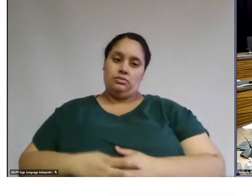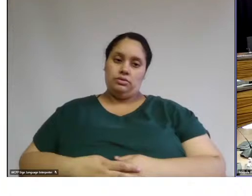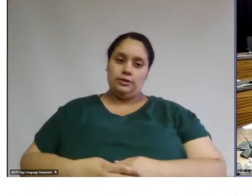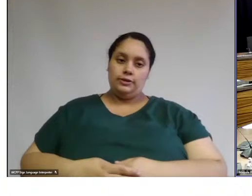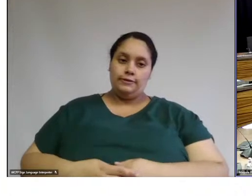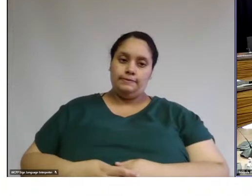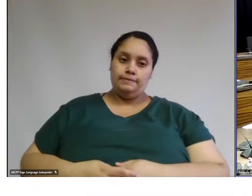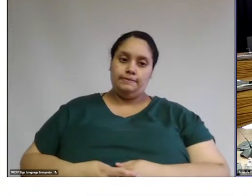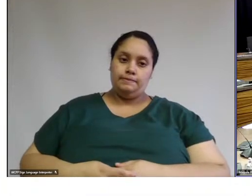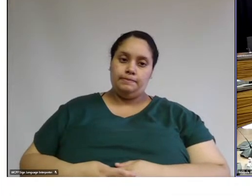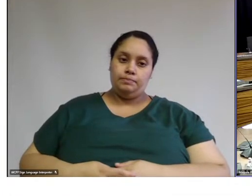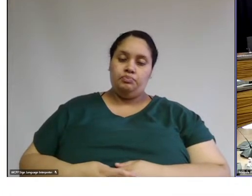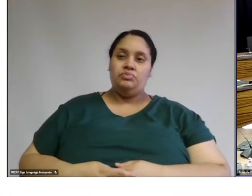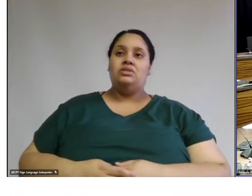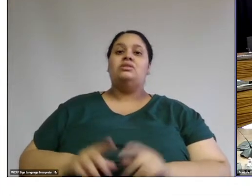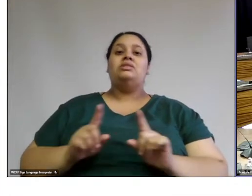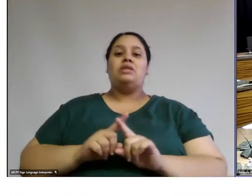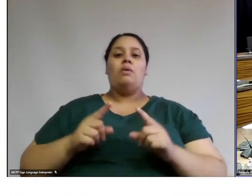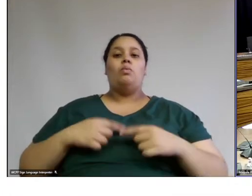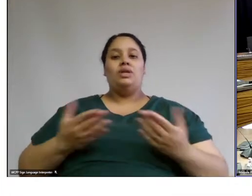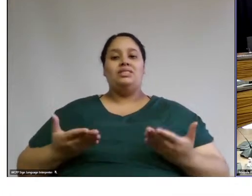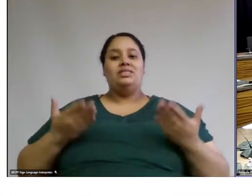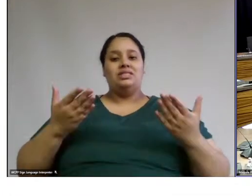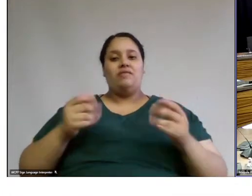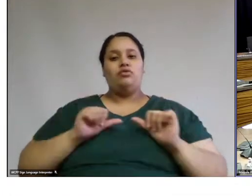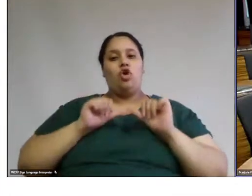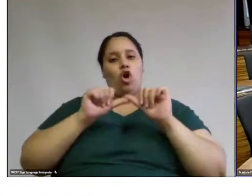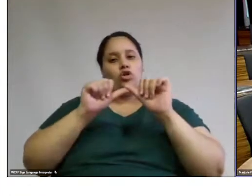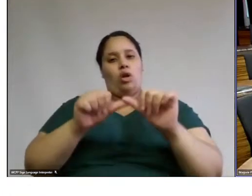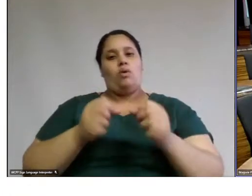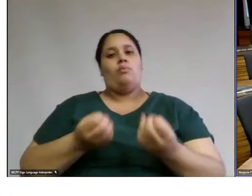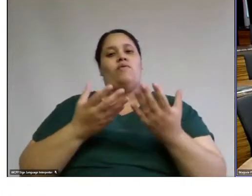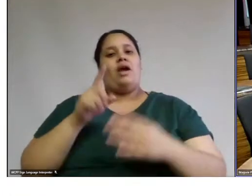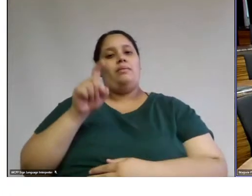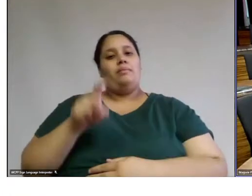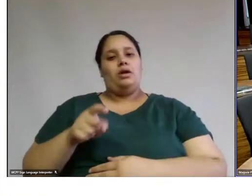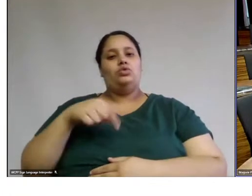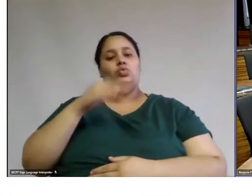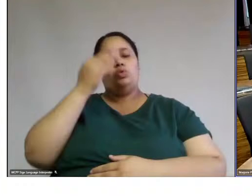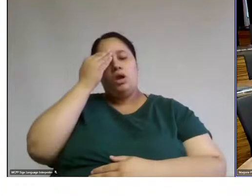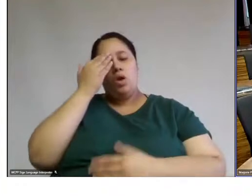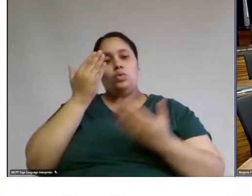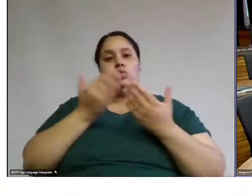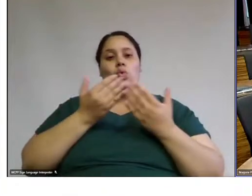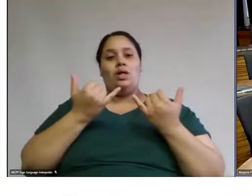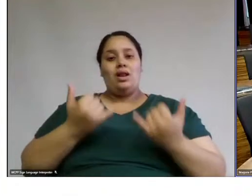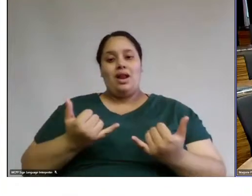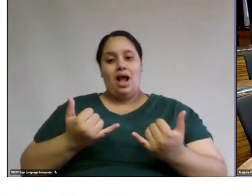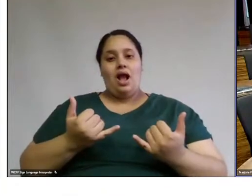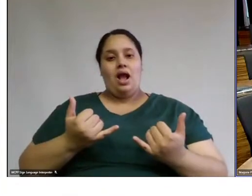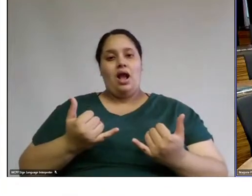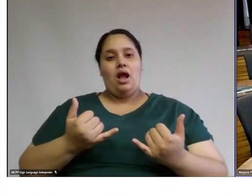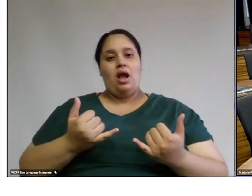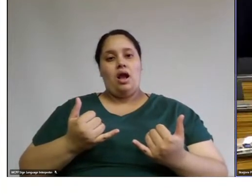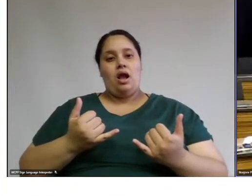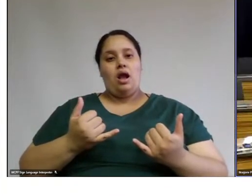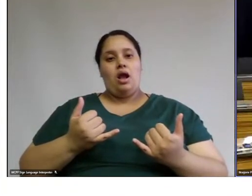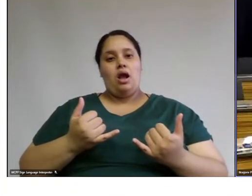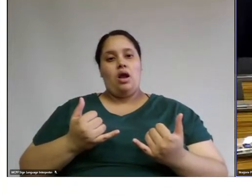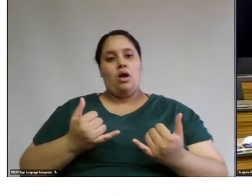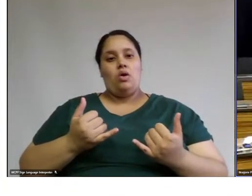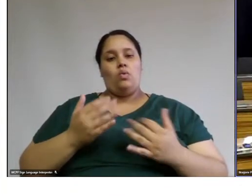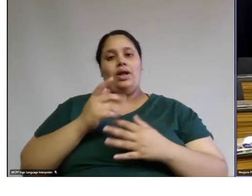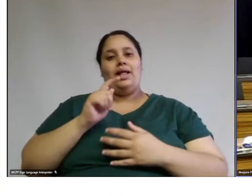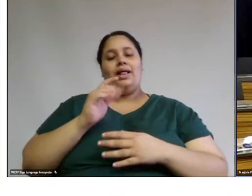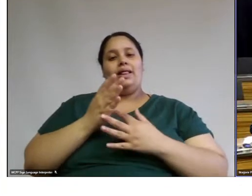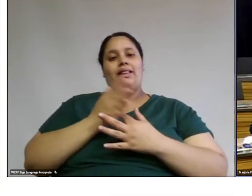to keep delivering the service. As you know, our schools are currently on what they call a TRIPS, a temporary